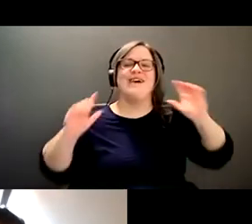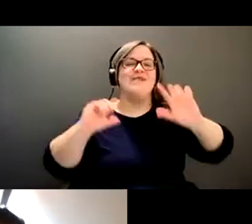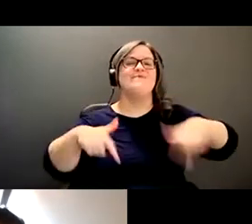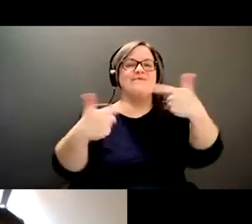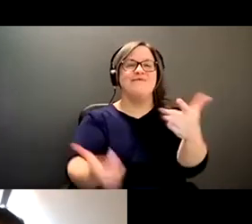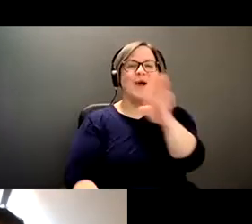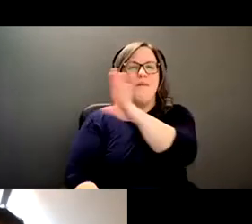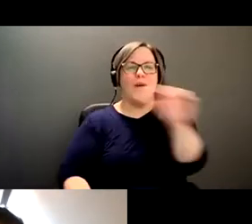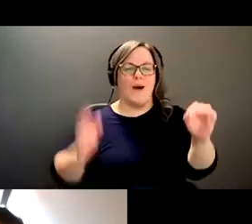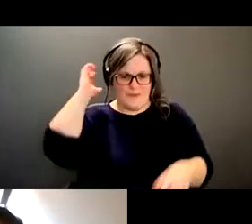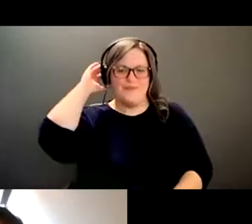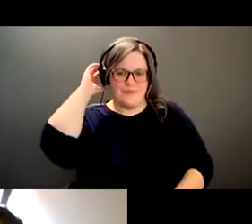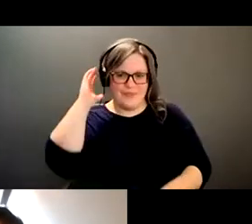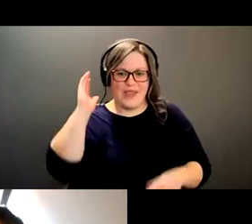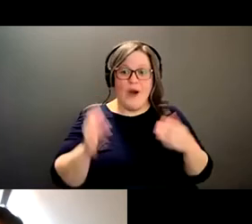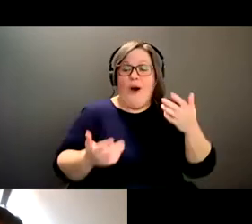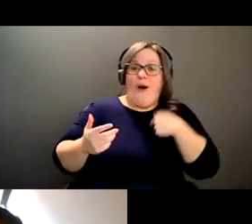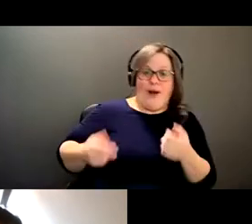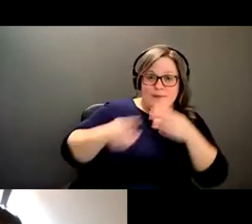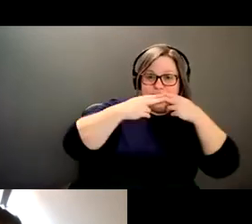Oh, I unmuted.